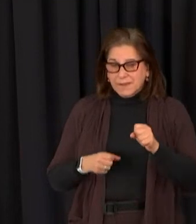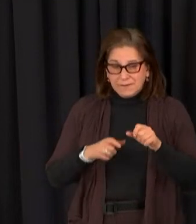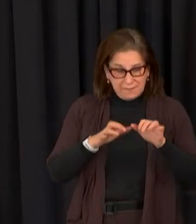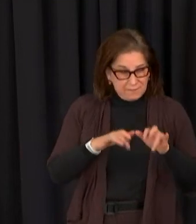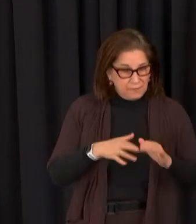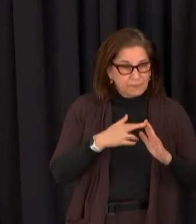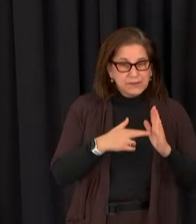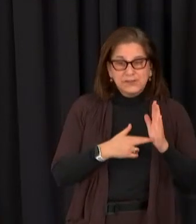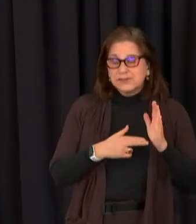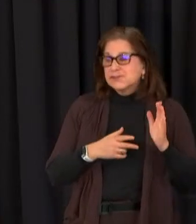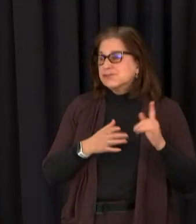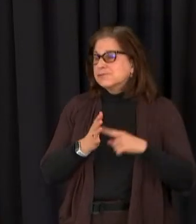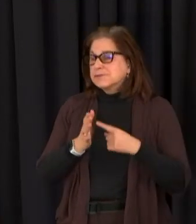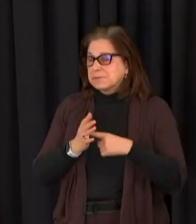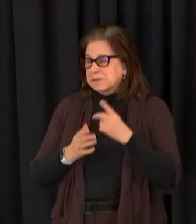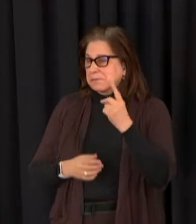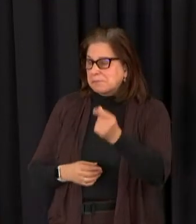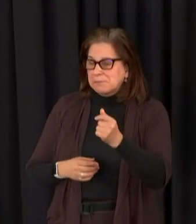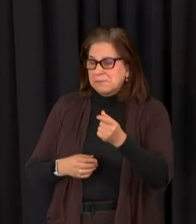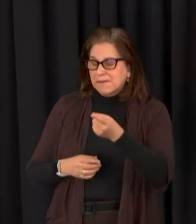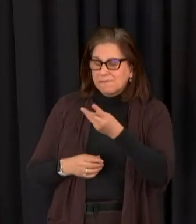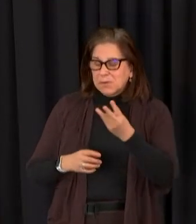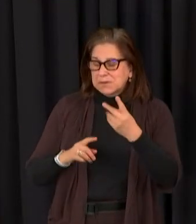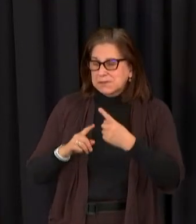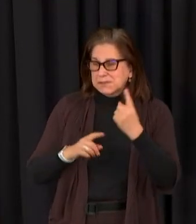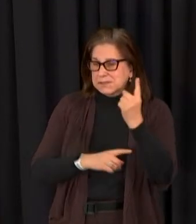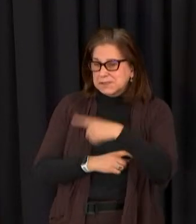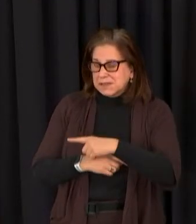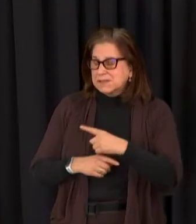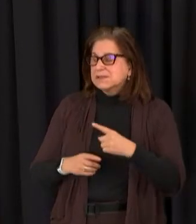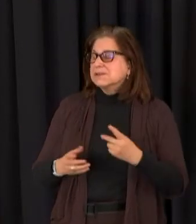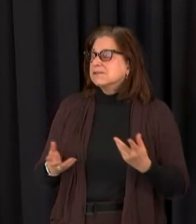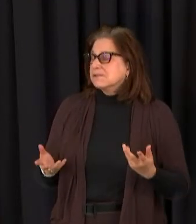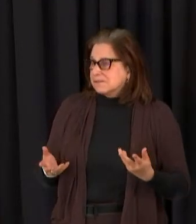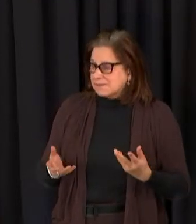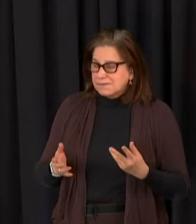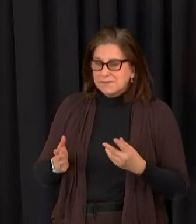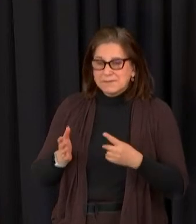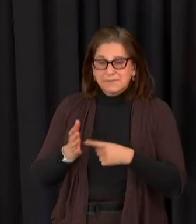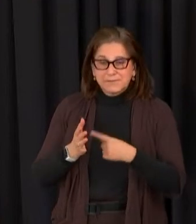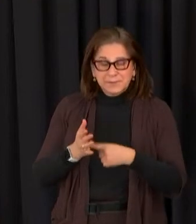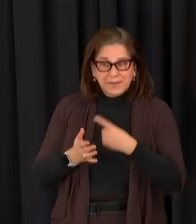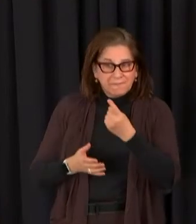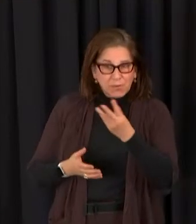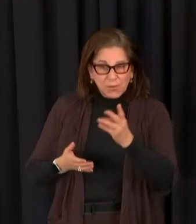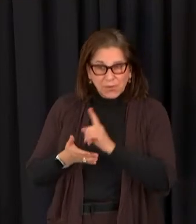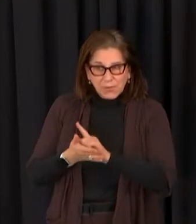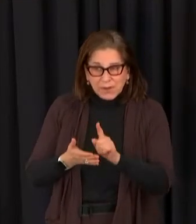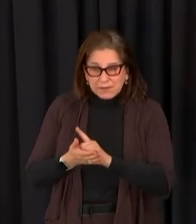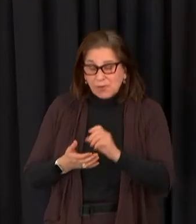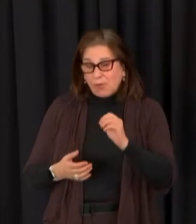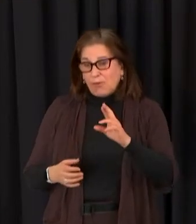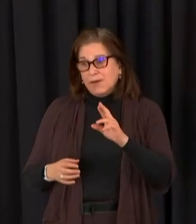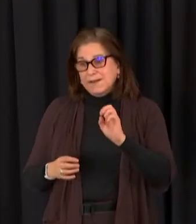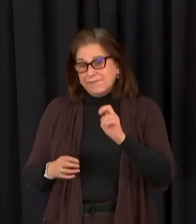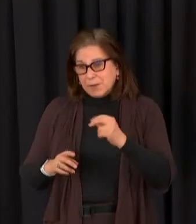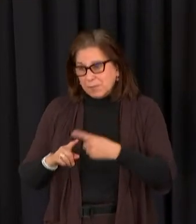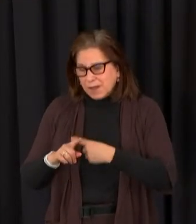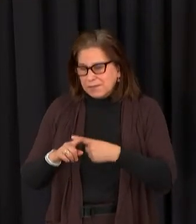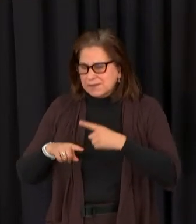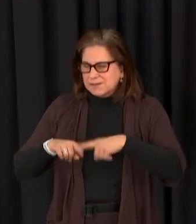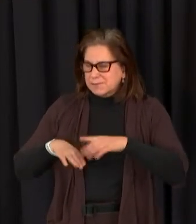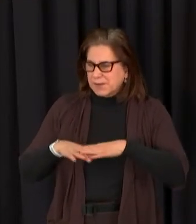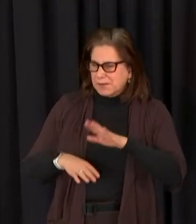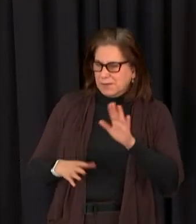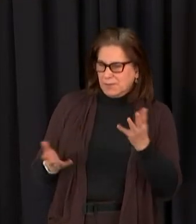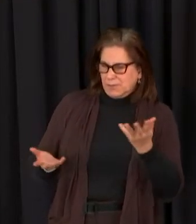weeks, and it can even take months, depending on your risk factor and eligibility. We do not currently